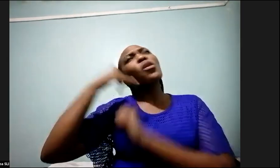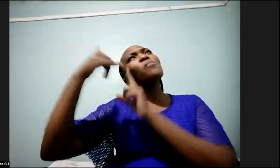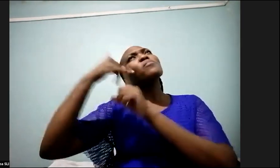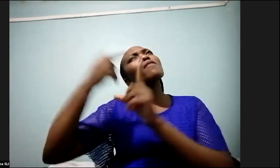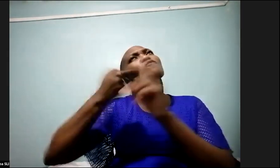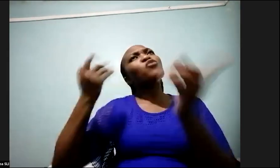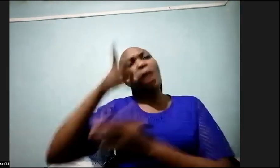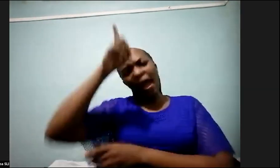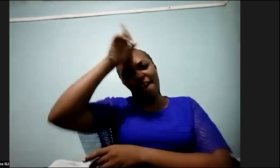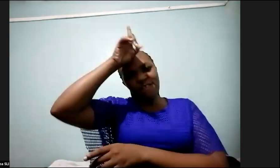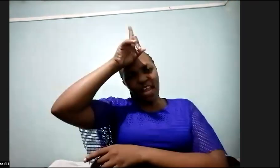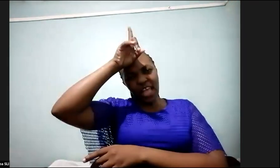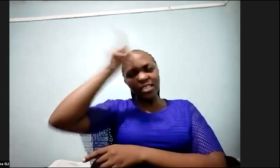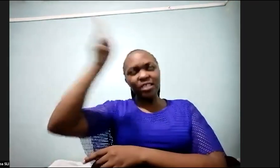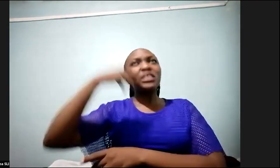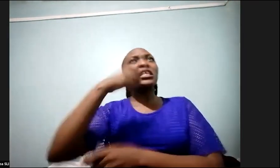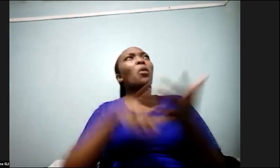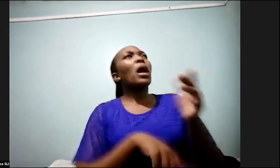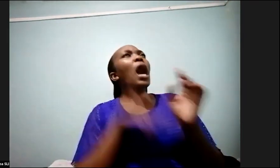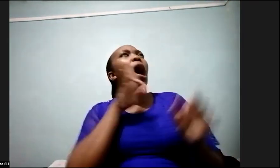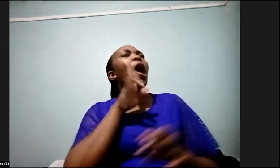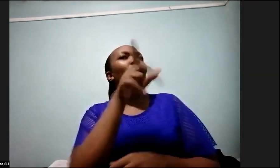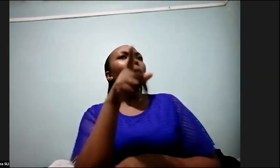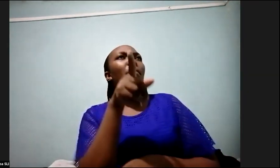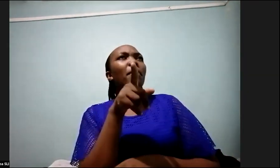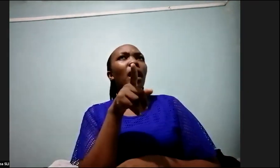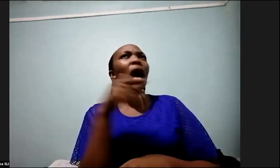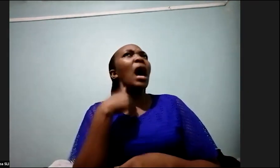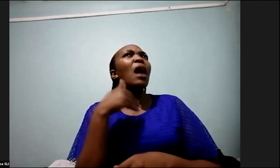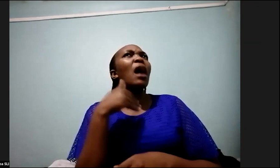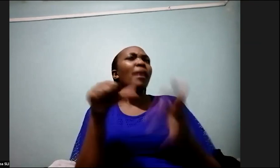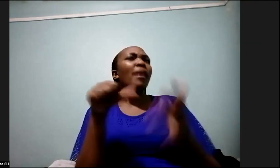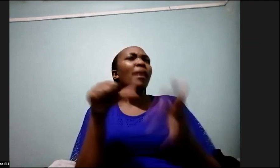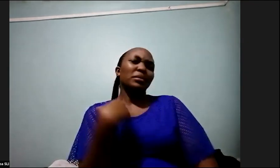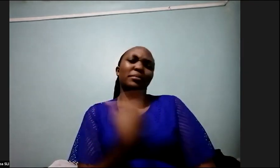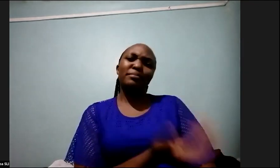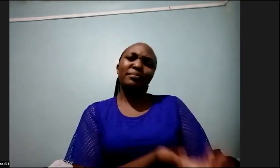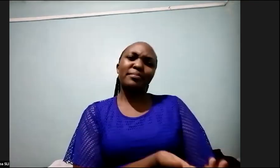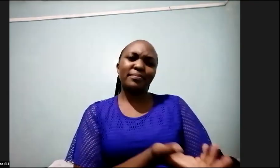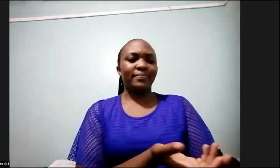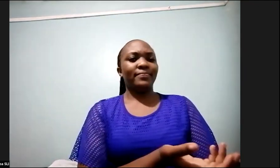has swallowed a broom. What do you think of the black tax, as they call it?